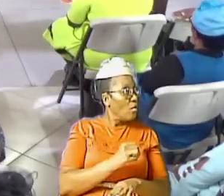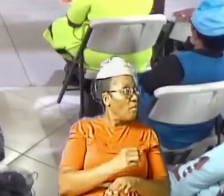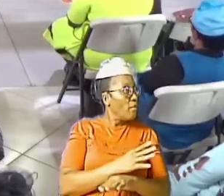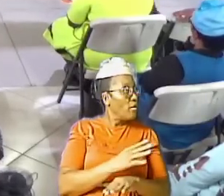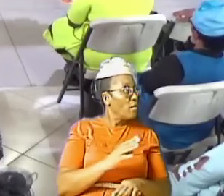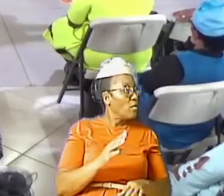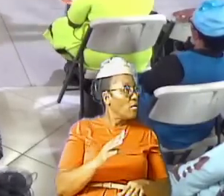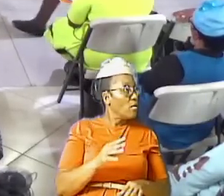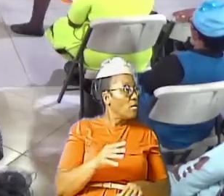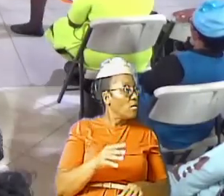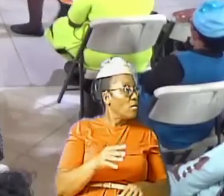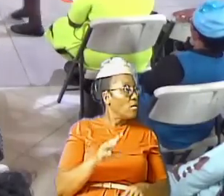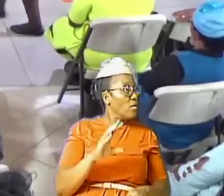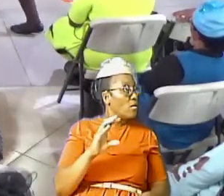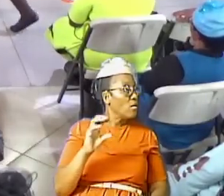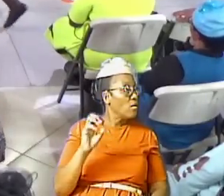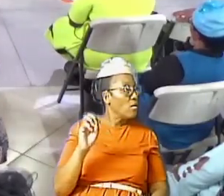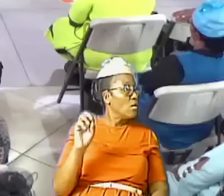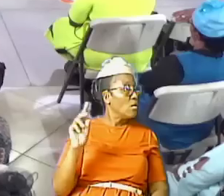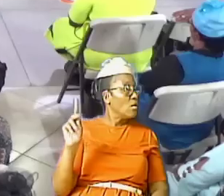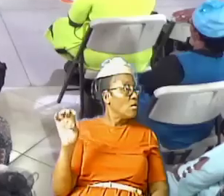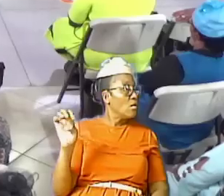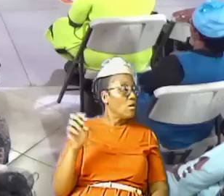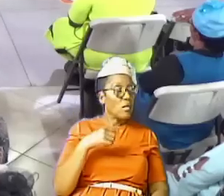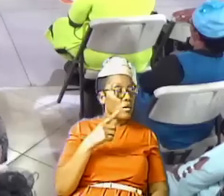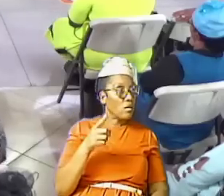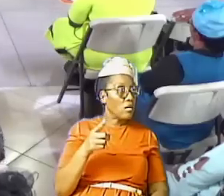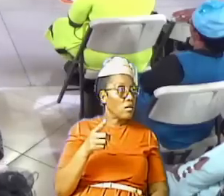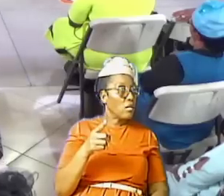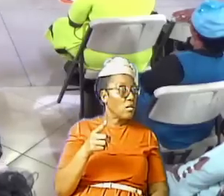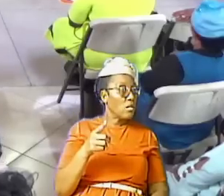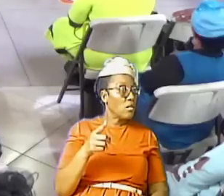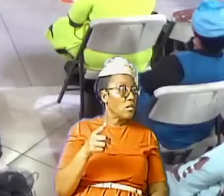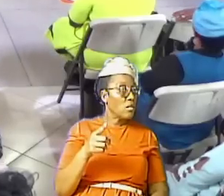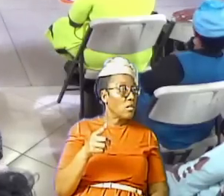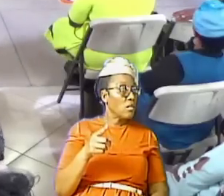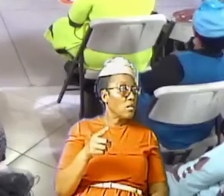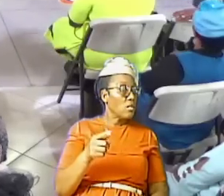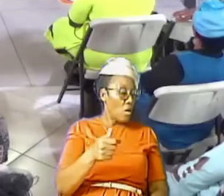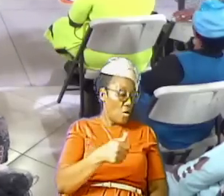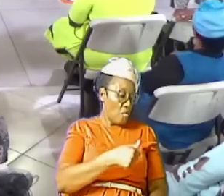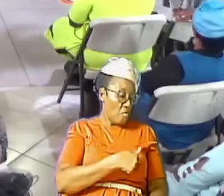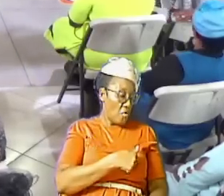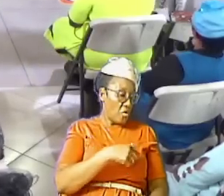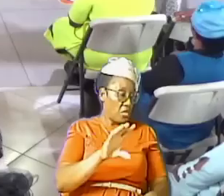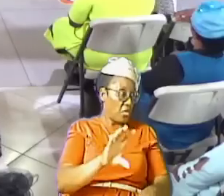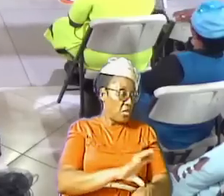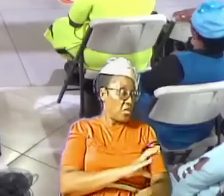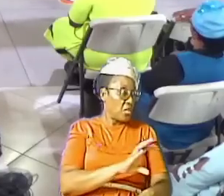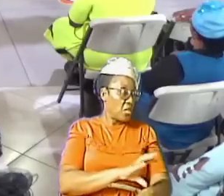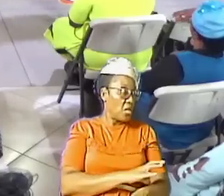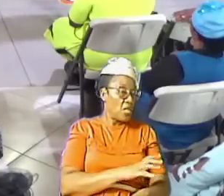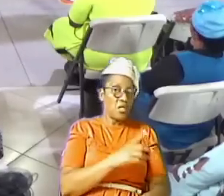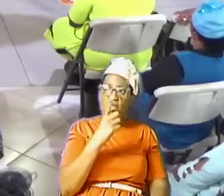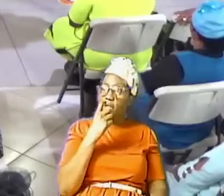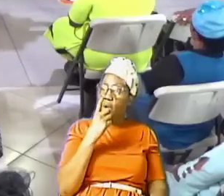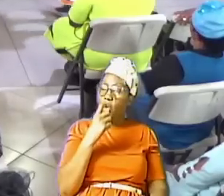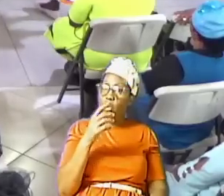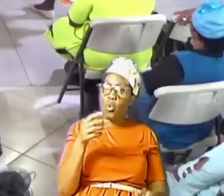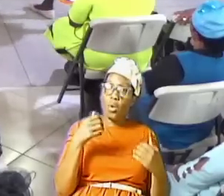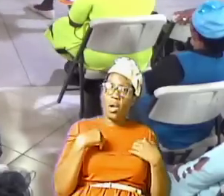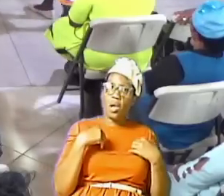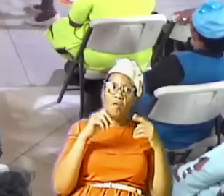Cook said it's breast cancer, and we quite understand and appreciate. But just this morning when I came